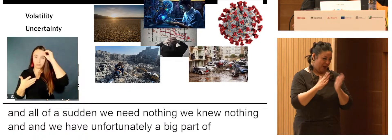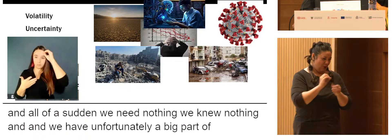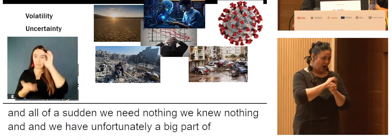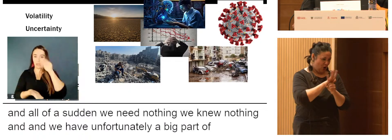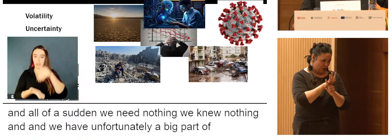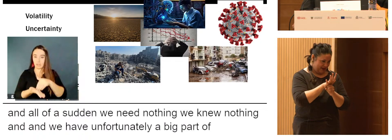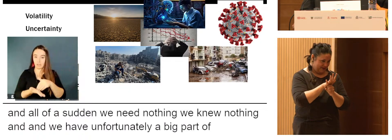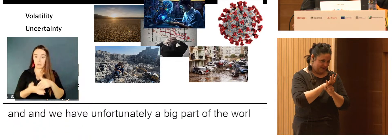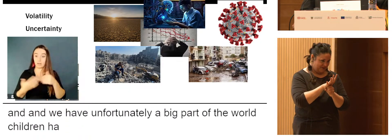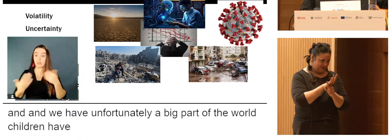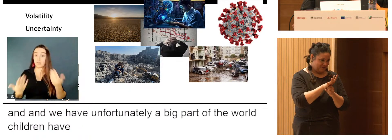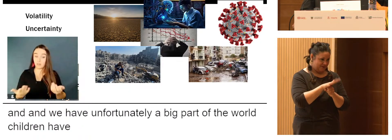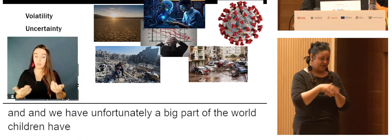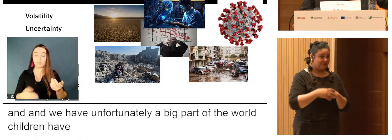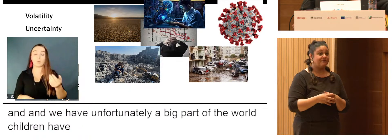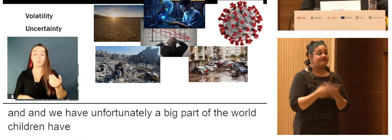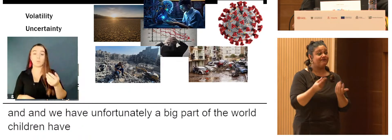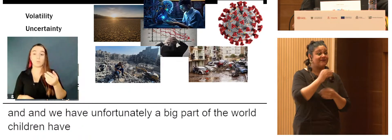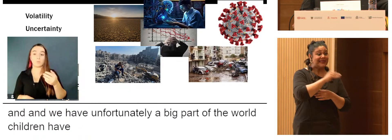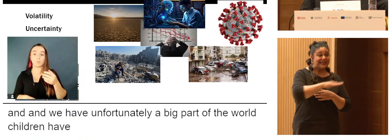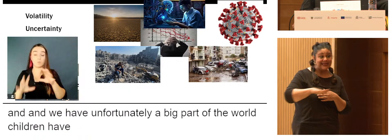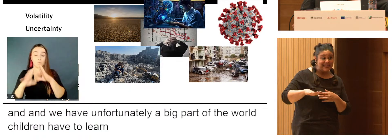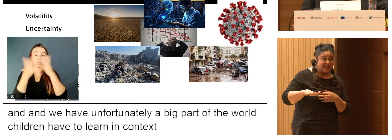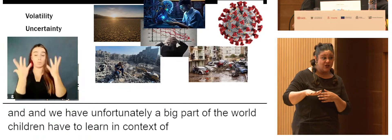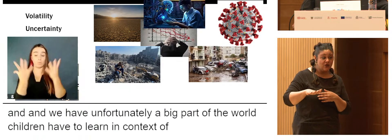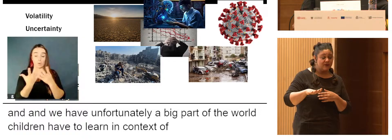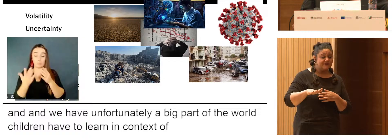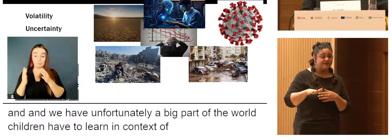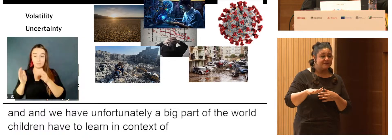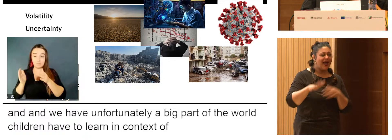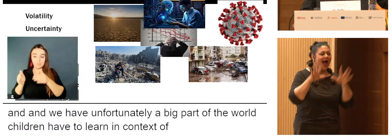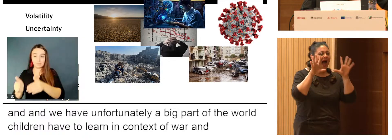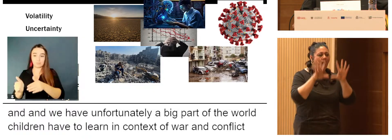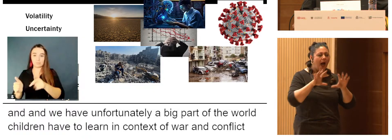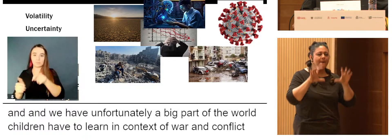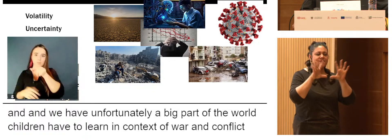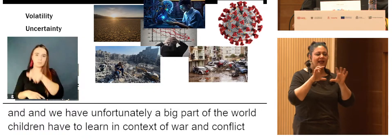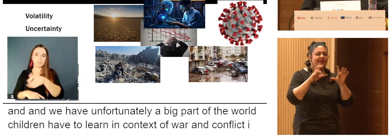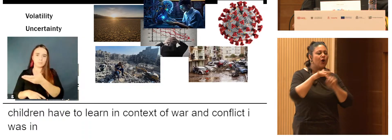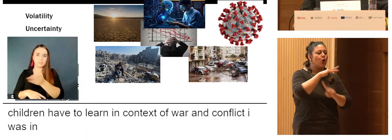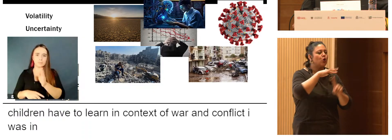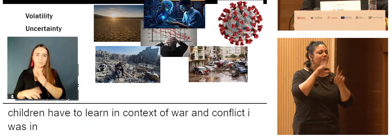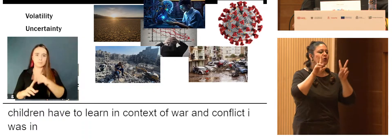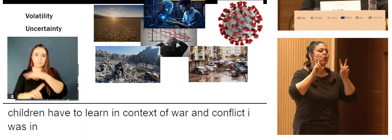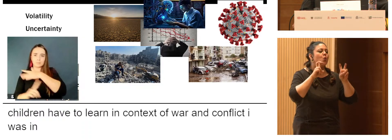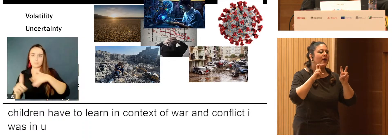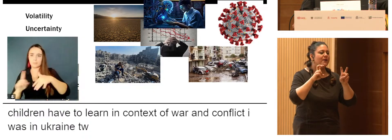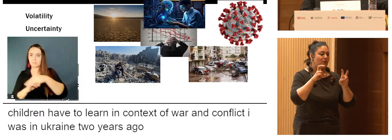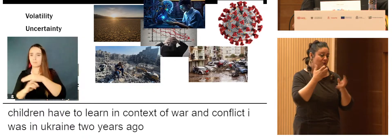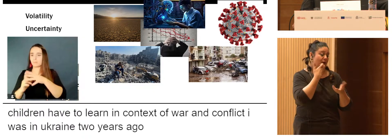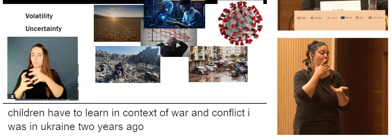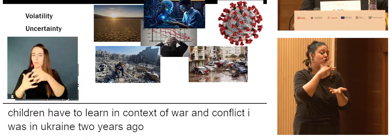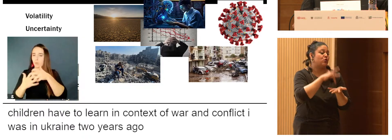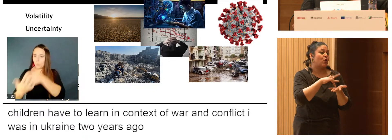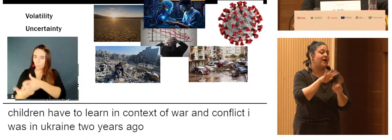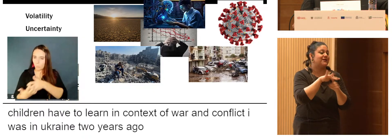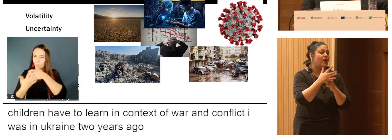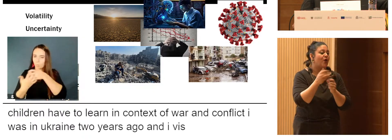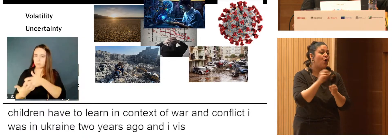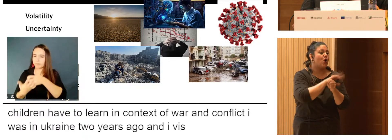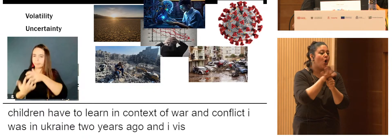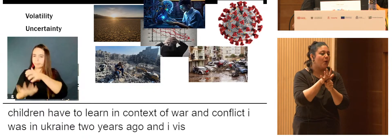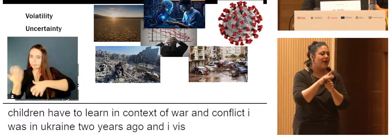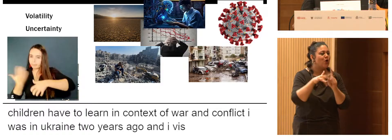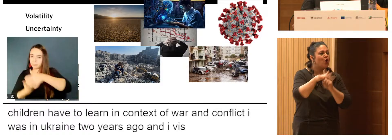Children have to learn in context of war and conflict. I was in Ukraine 2 years ago, and I visited